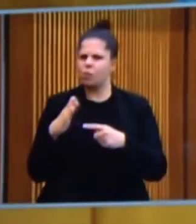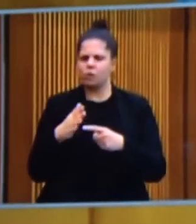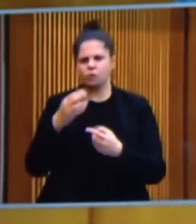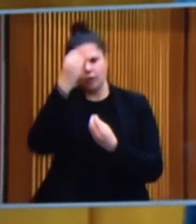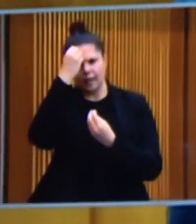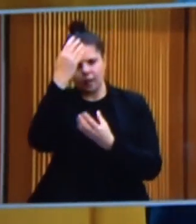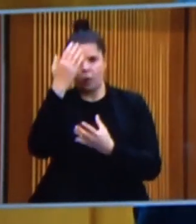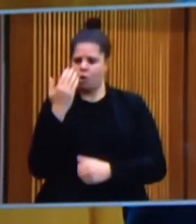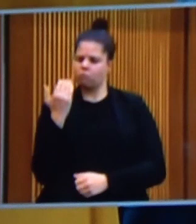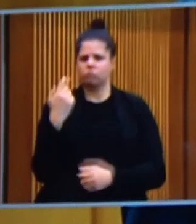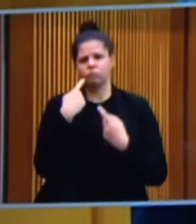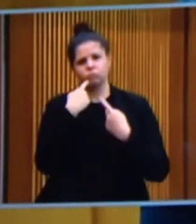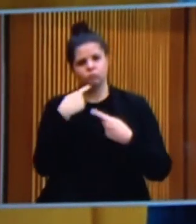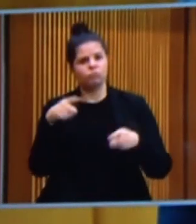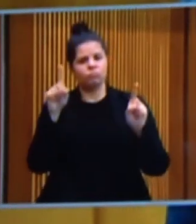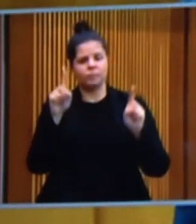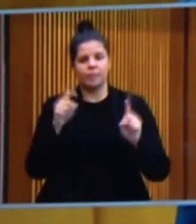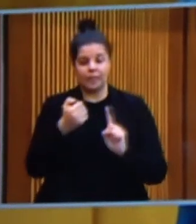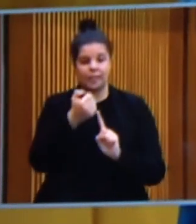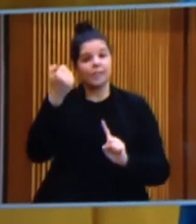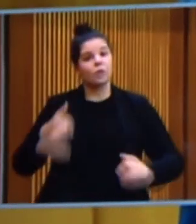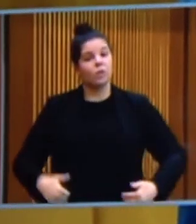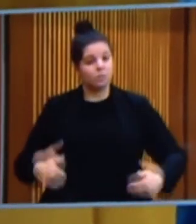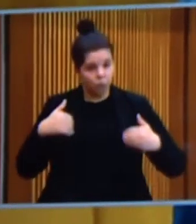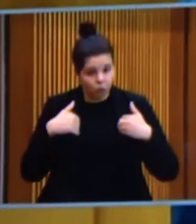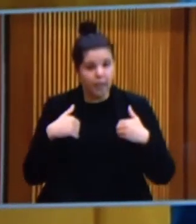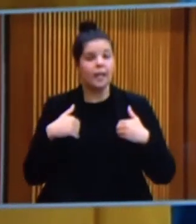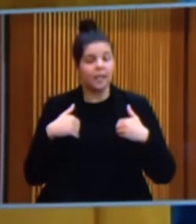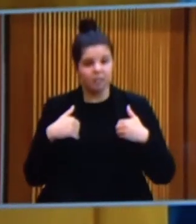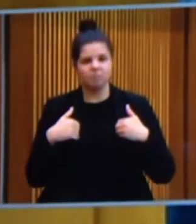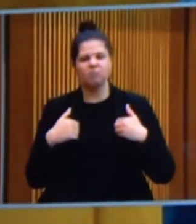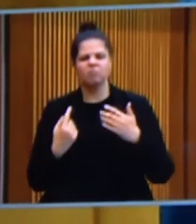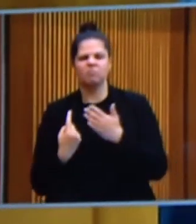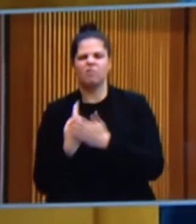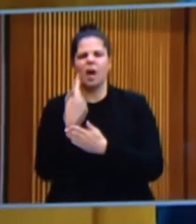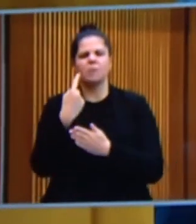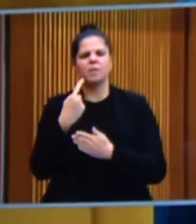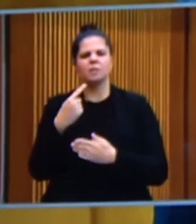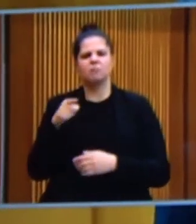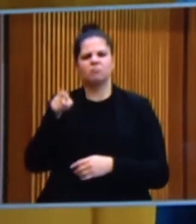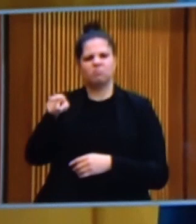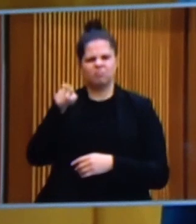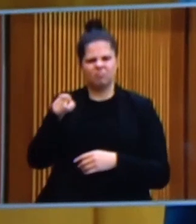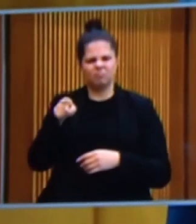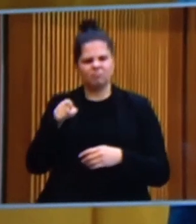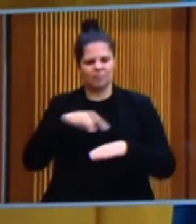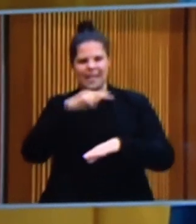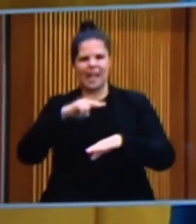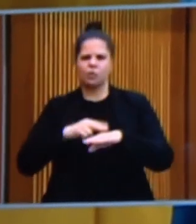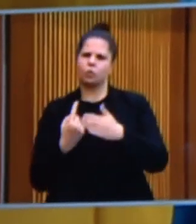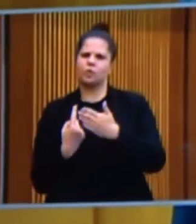news. As of 6 a.m. this morning and the report to the National Incident Centre, there